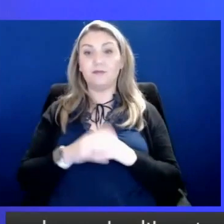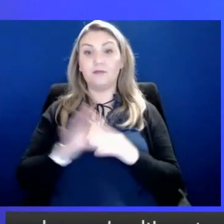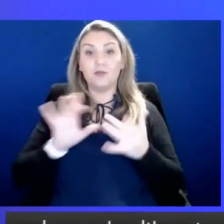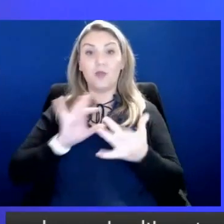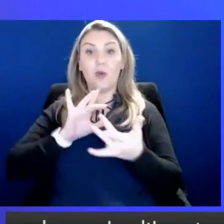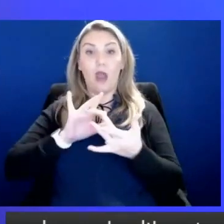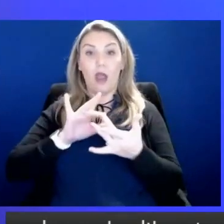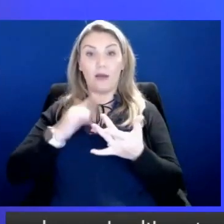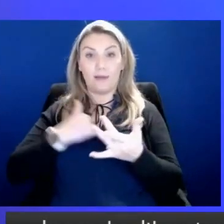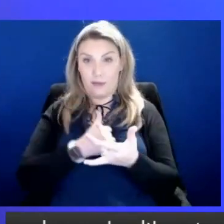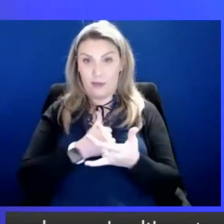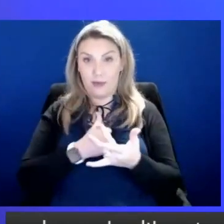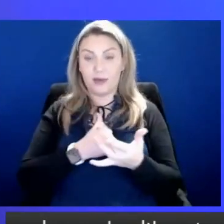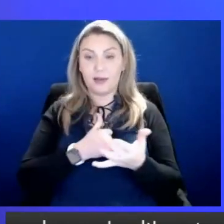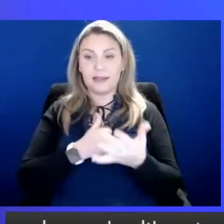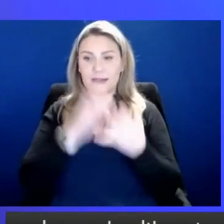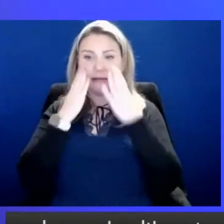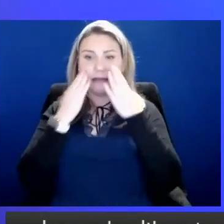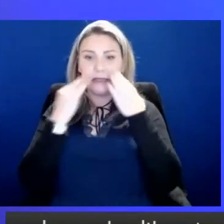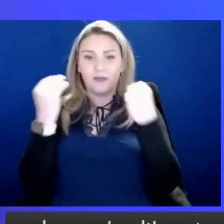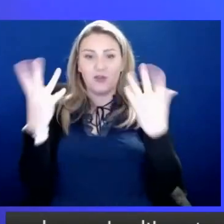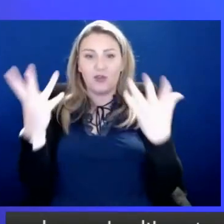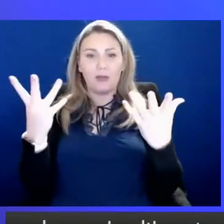the information's on there. I see this.